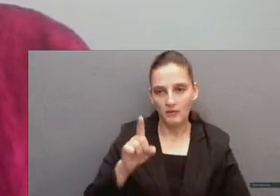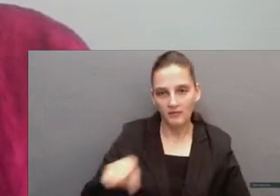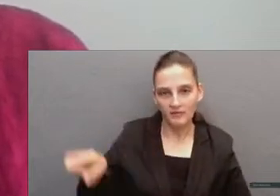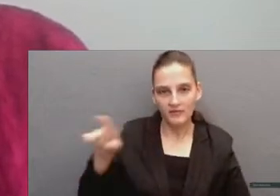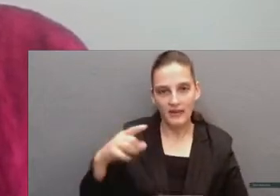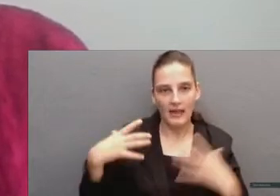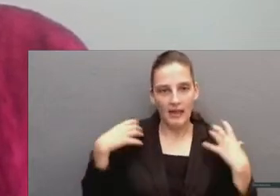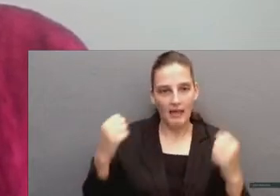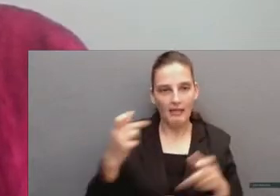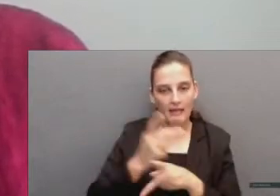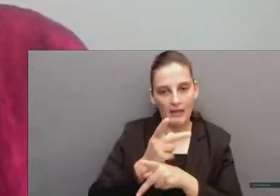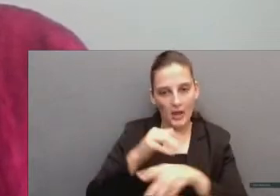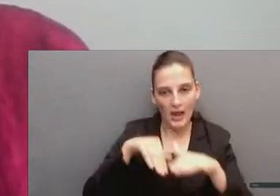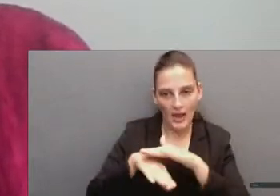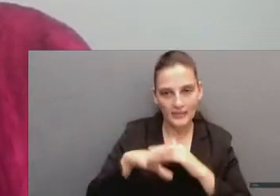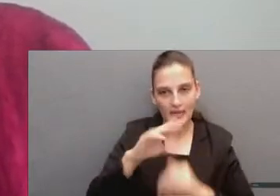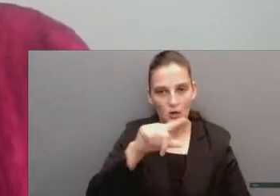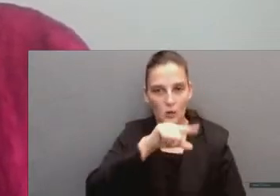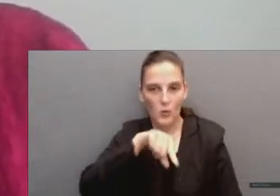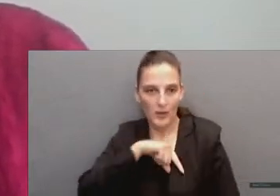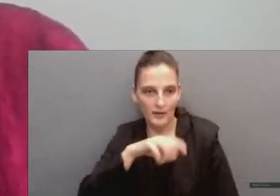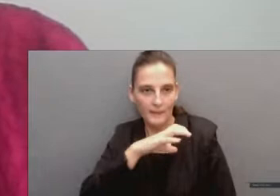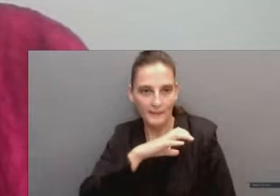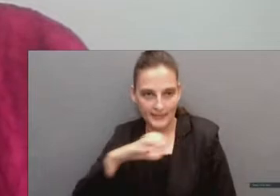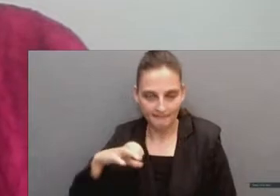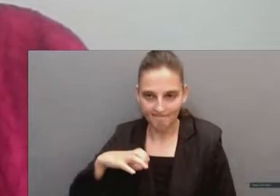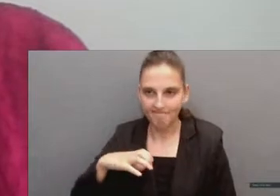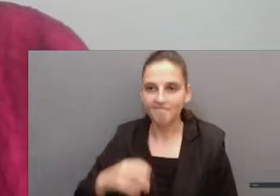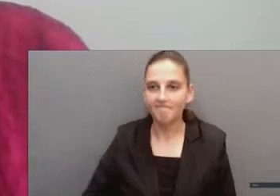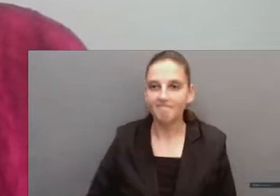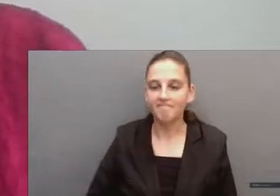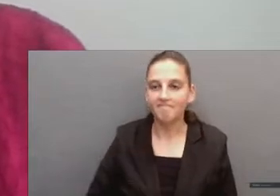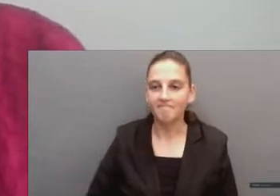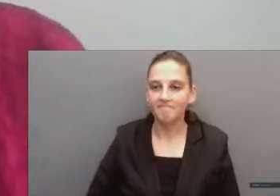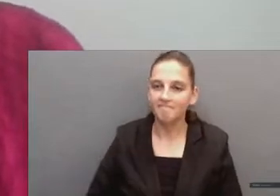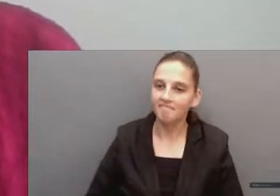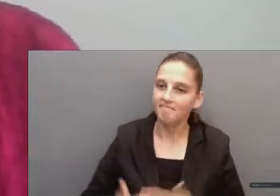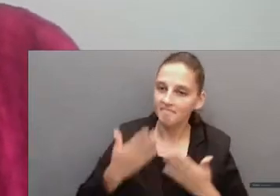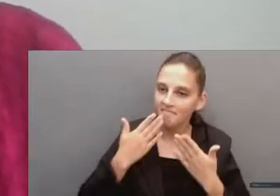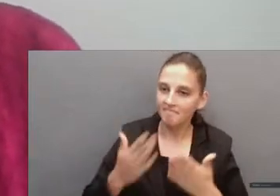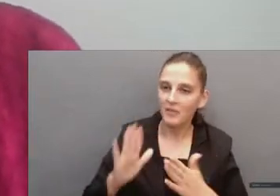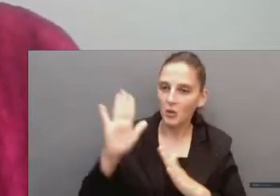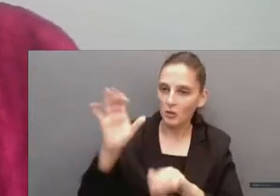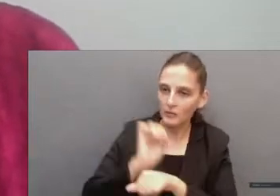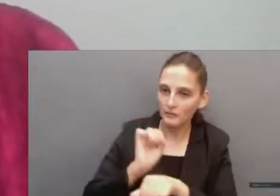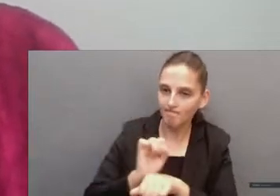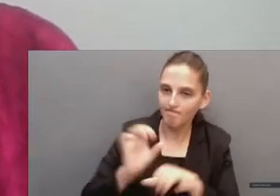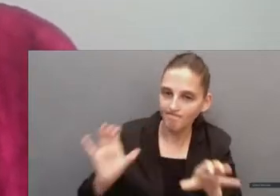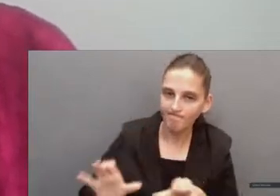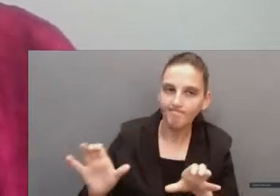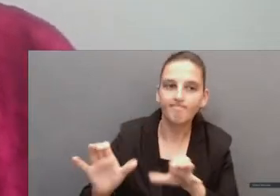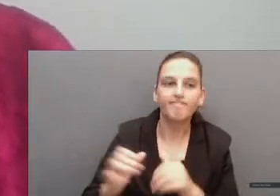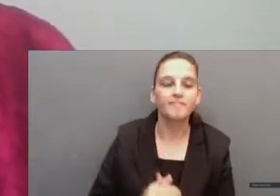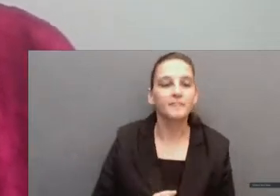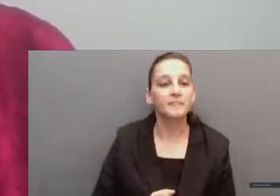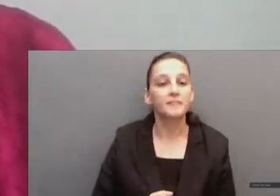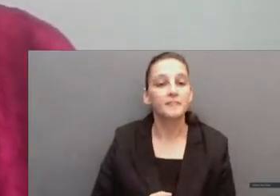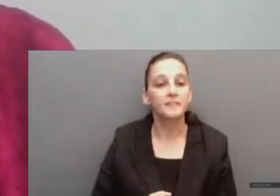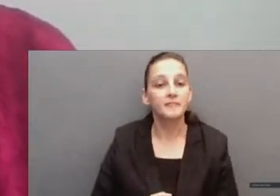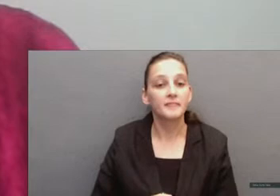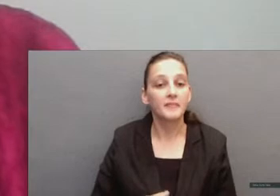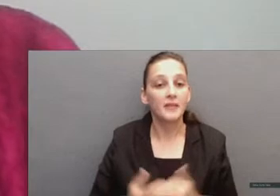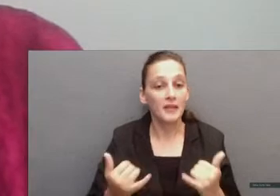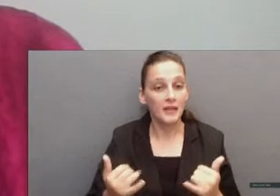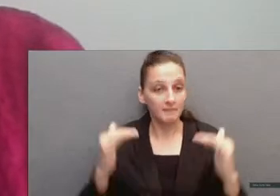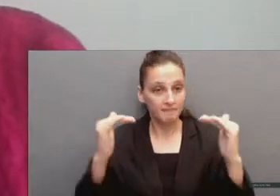Access and Quality Subcommittee. Thank you for job great done. And I would like to introduce the